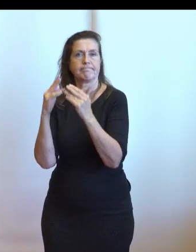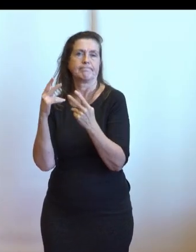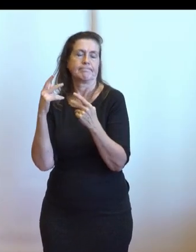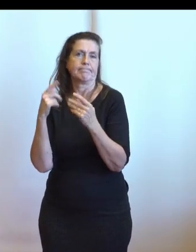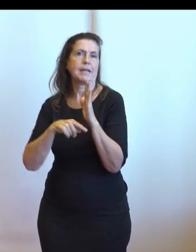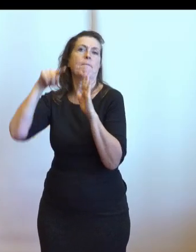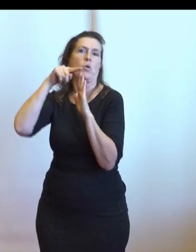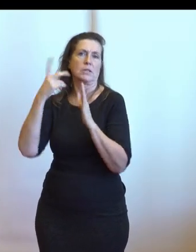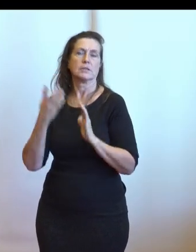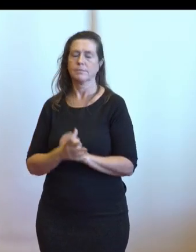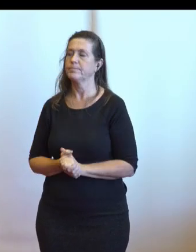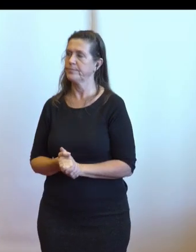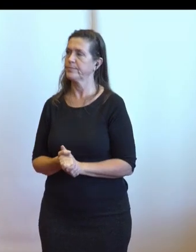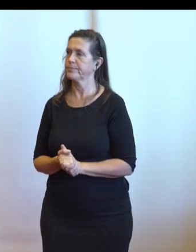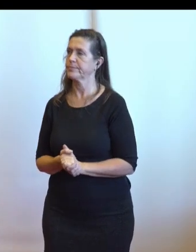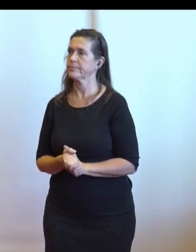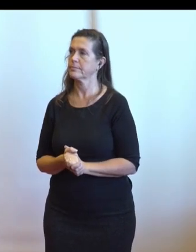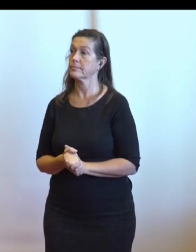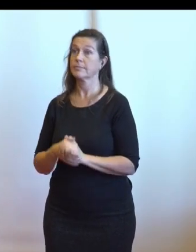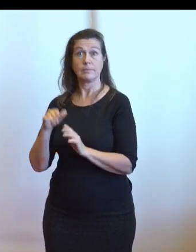Any other questions from the floor?